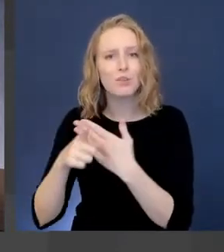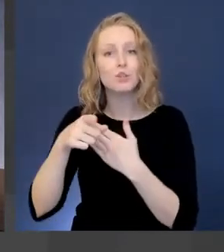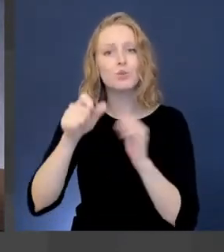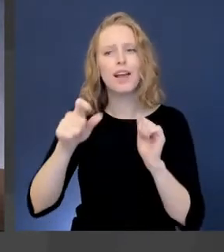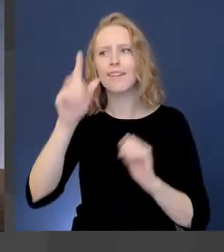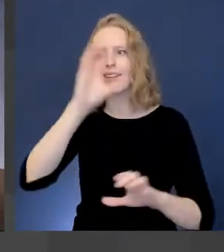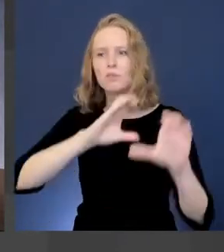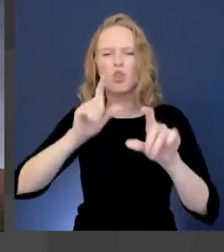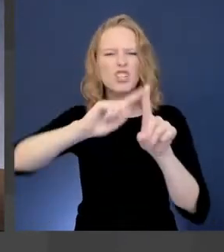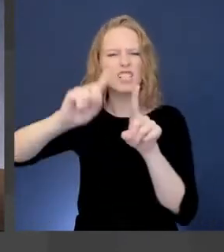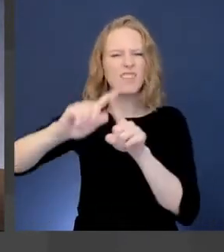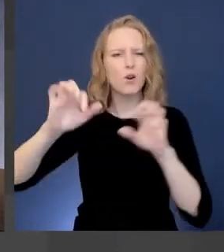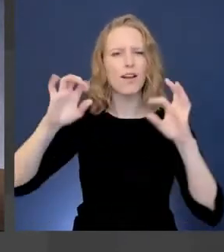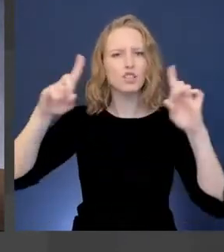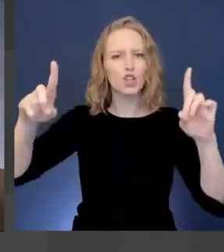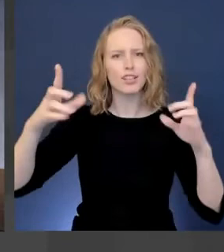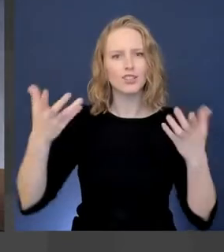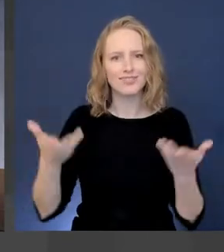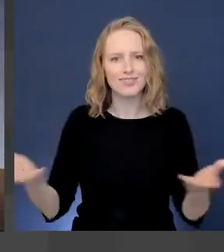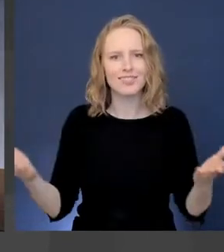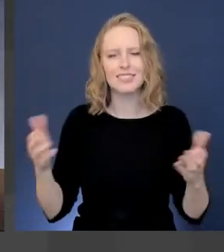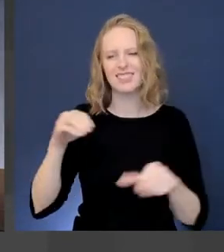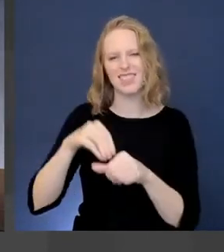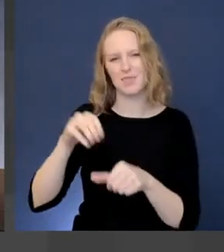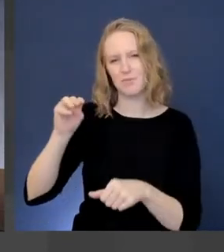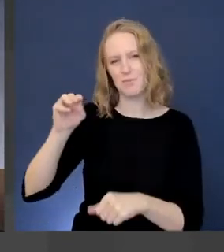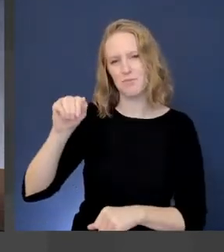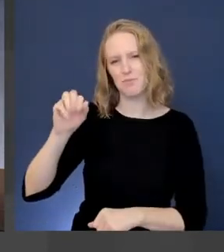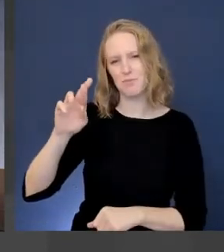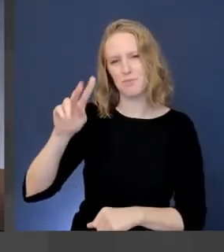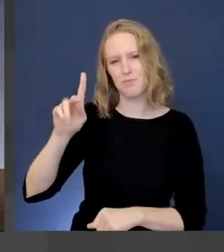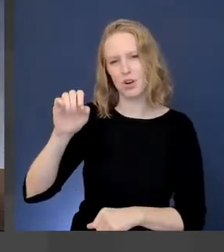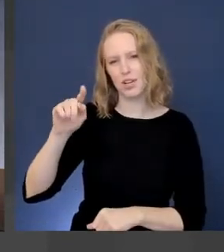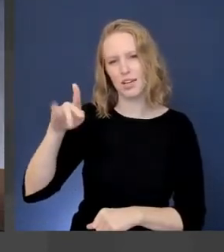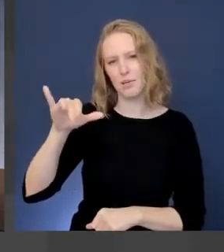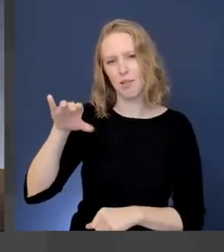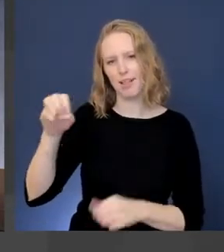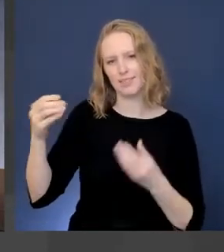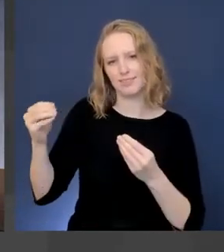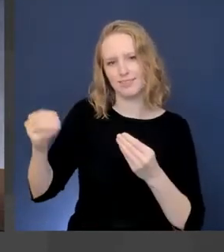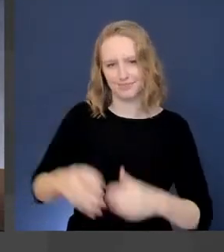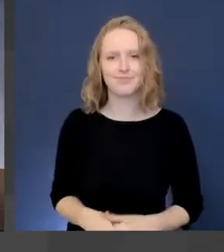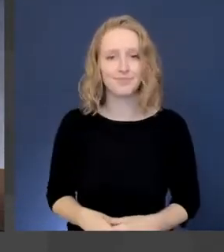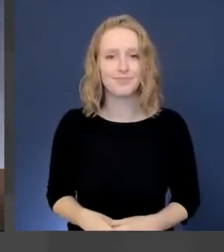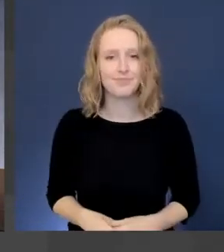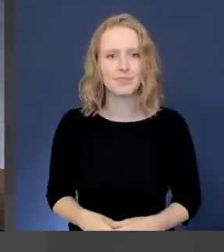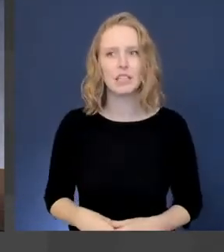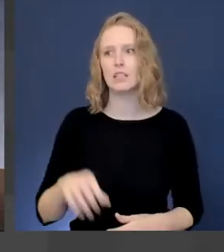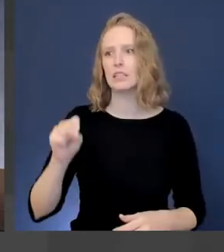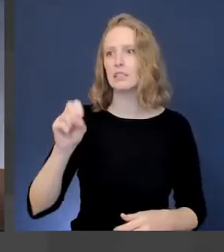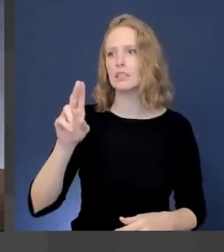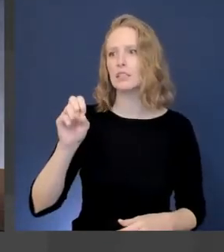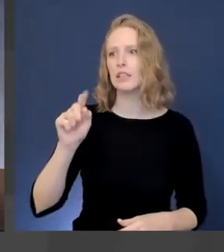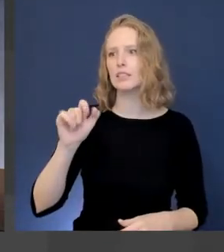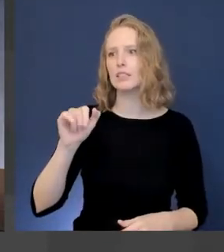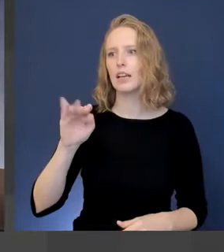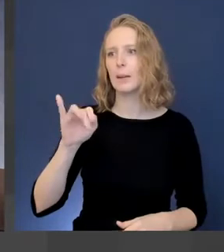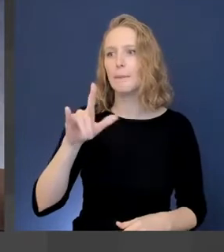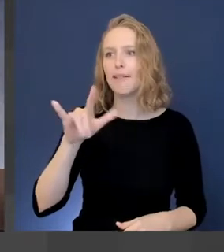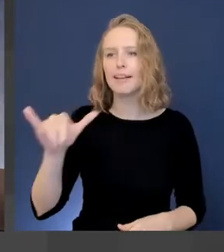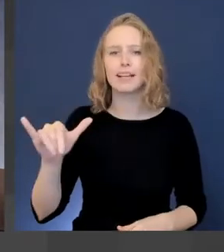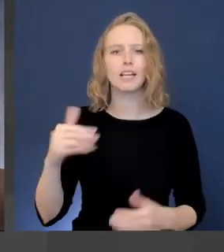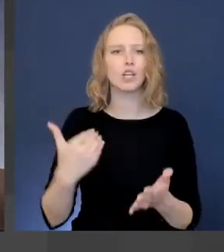Marketplace. Learn about everything from sustainability to ancient worlds, even how to speak new languages, all